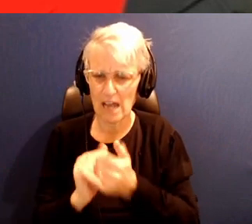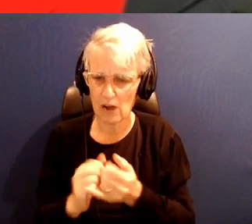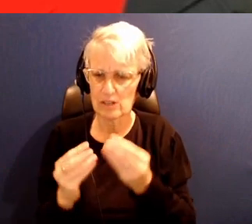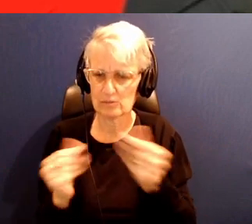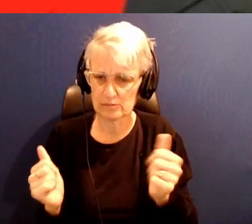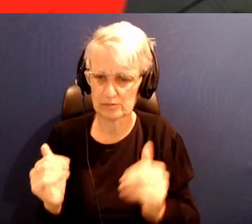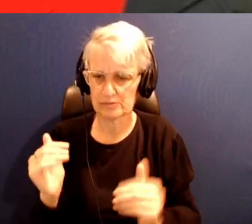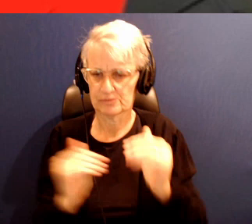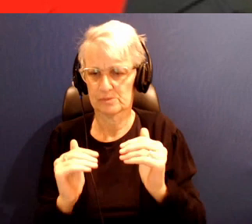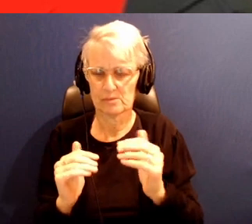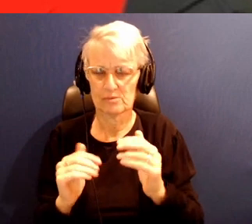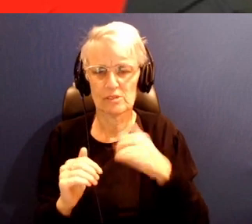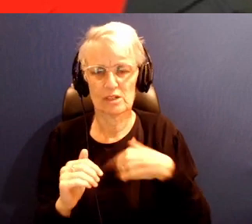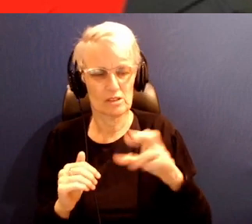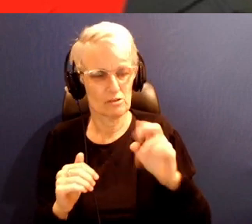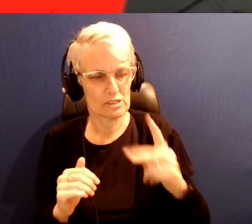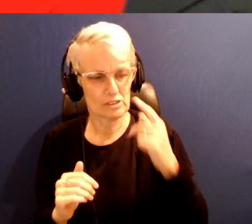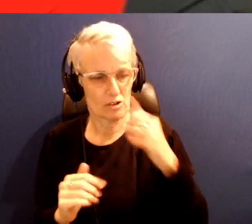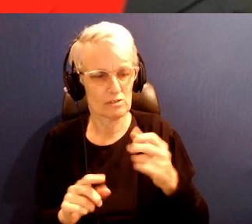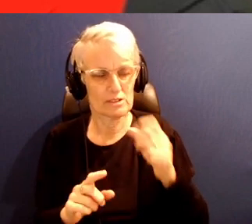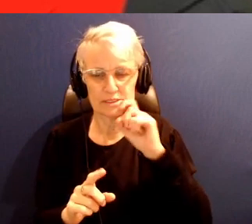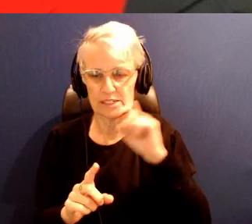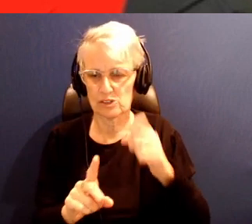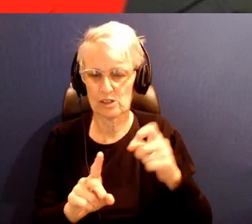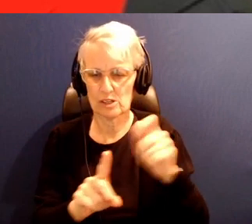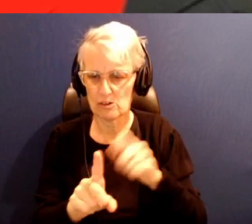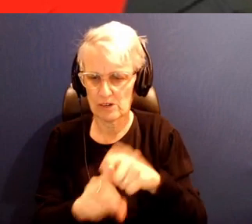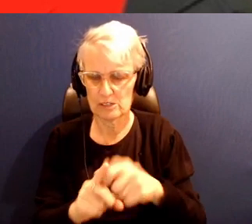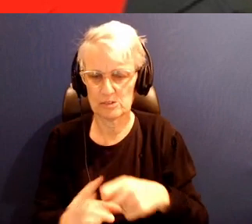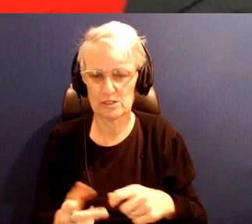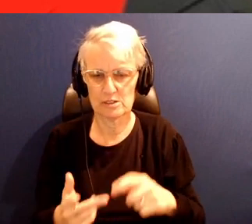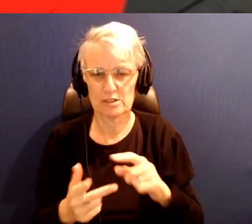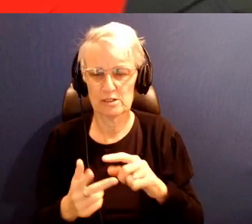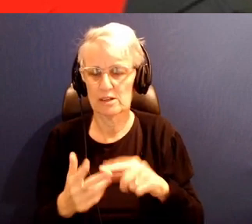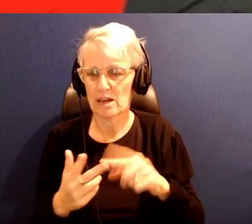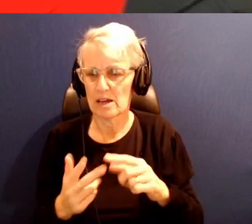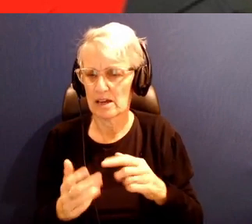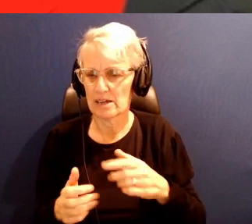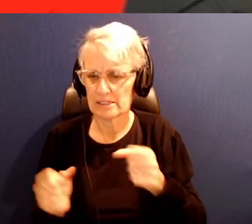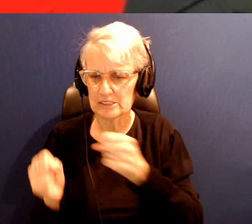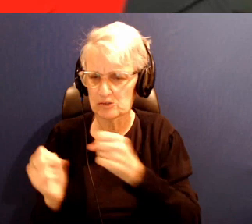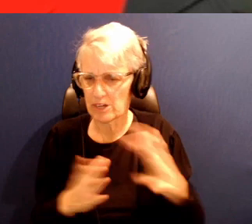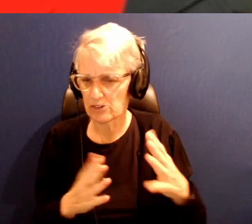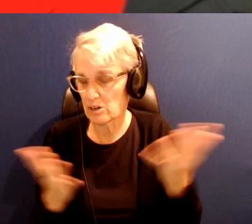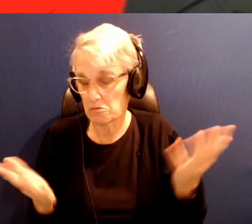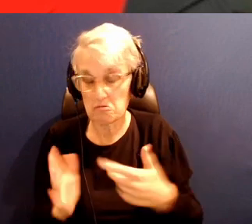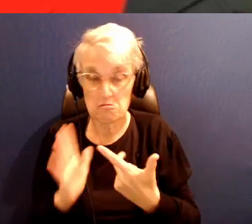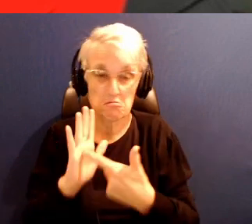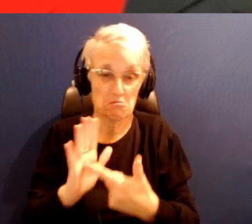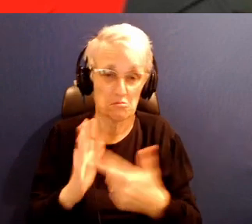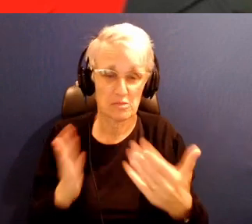will be mitigated. For example, the risk of sexual harassment. A mitigation strategy may include taking